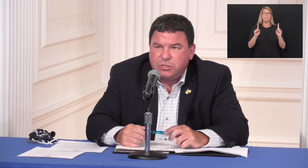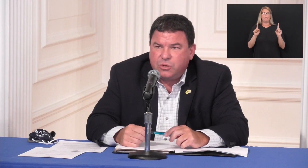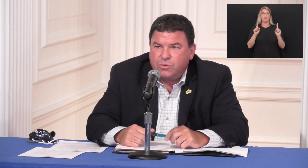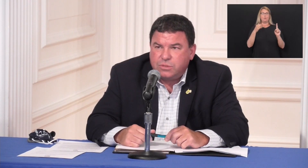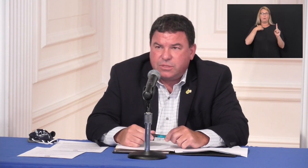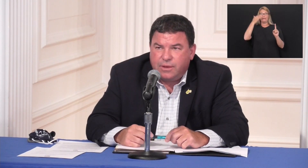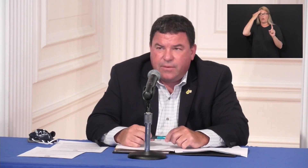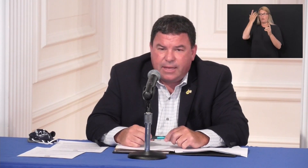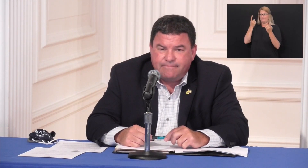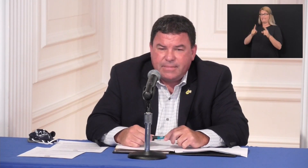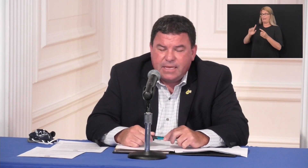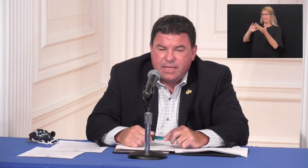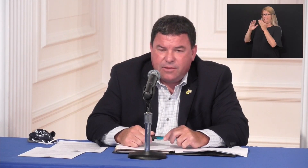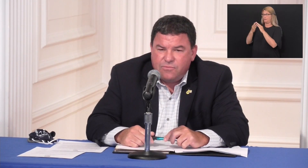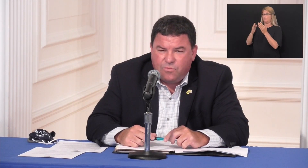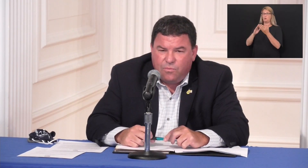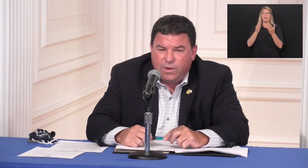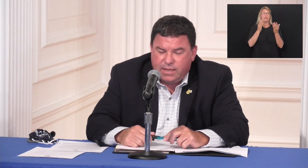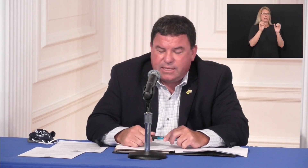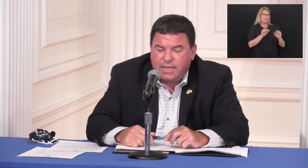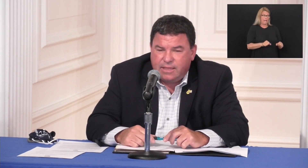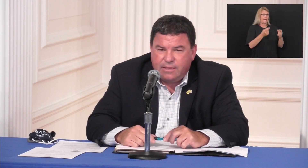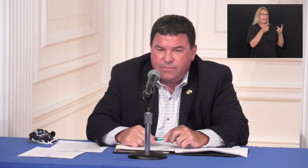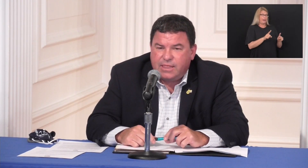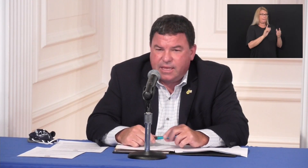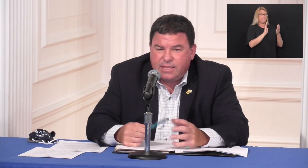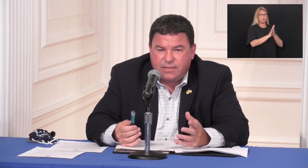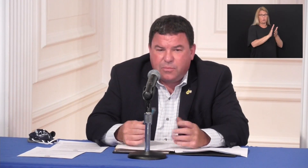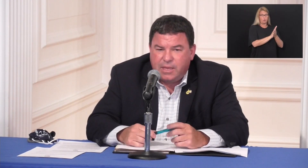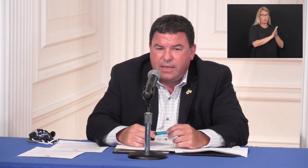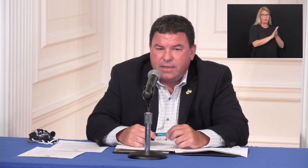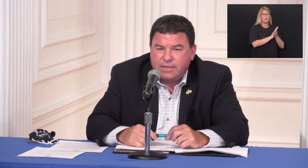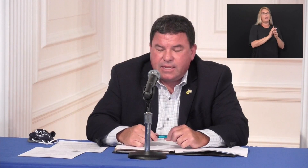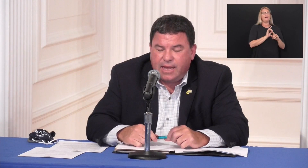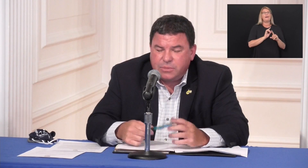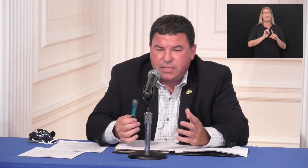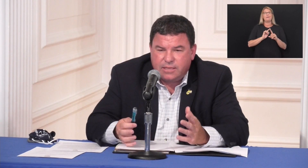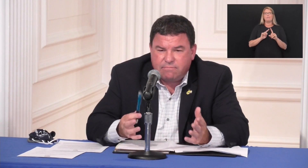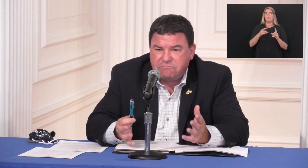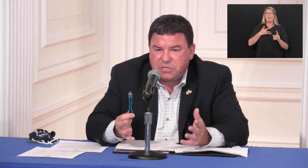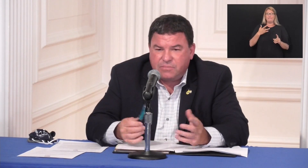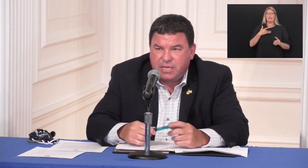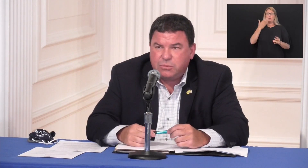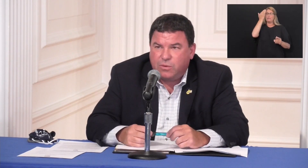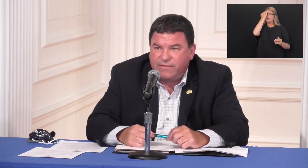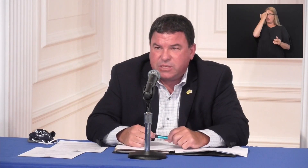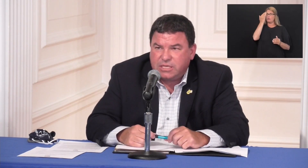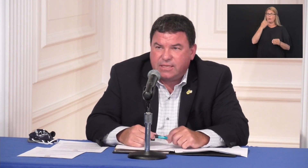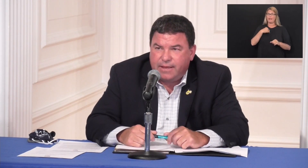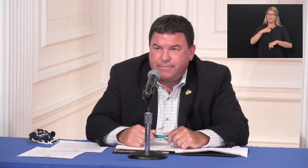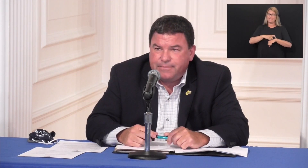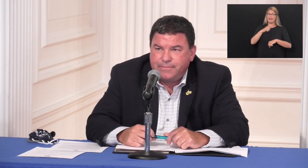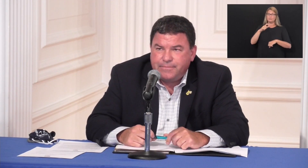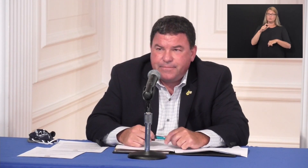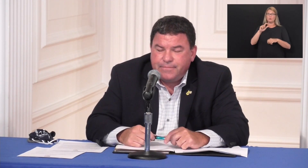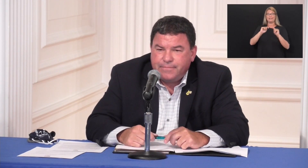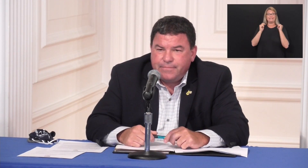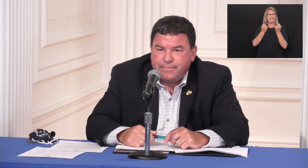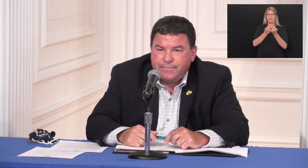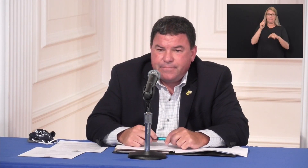that with a plan, with our medical experts that are all around us, with great work the SSAC does, and the ability to